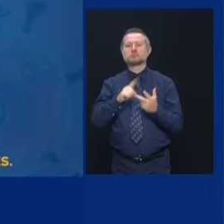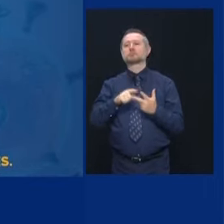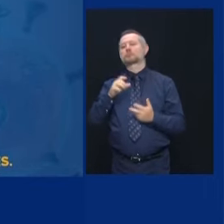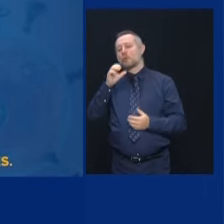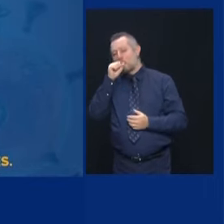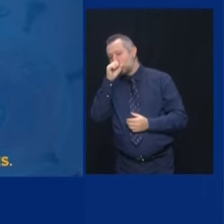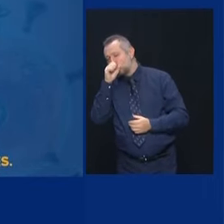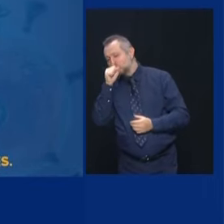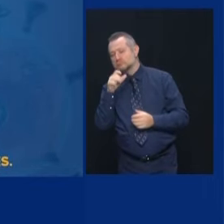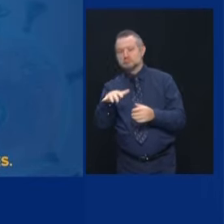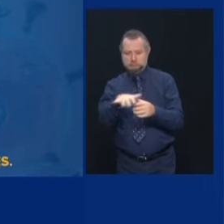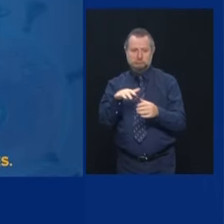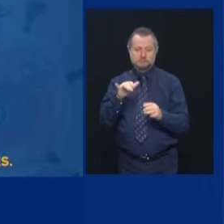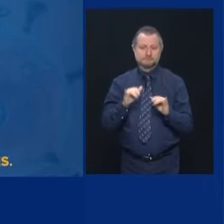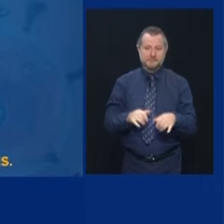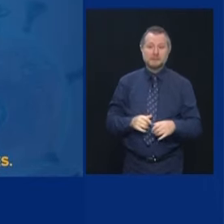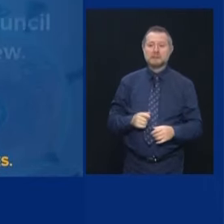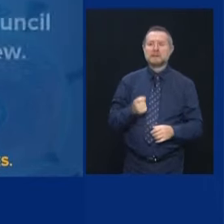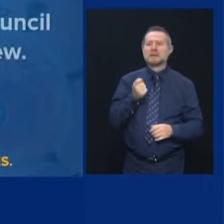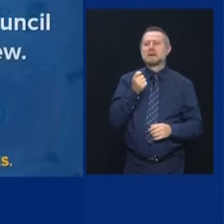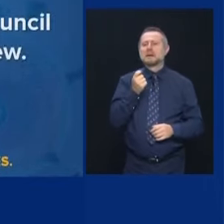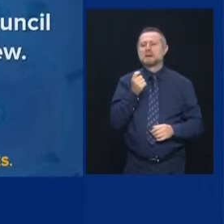a little bit in Nassau.